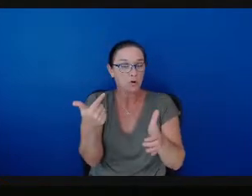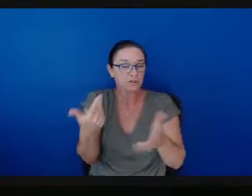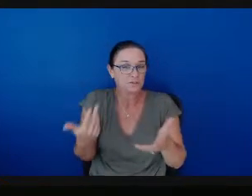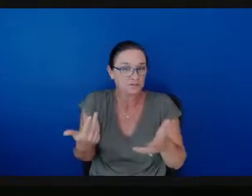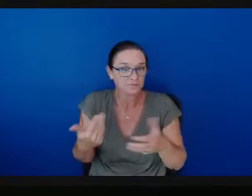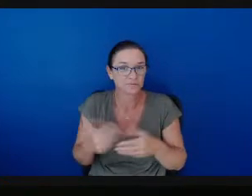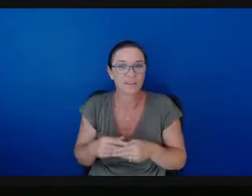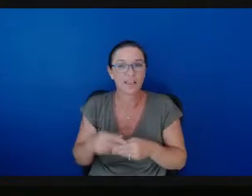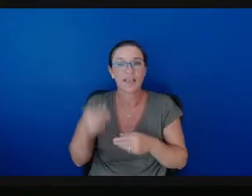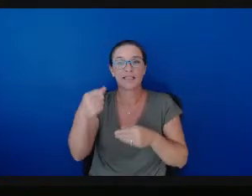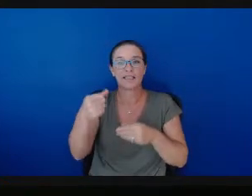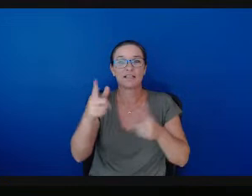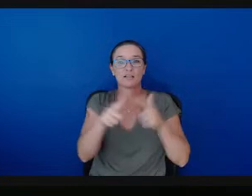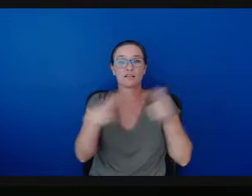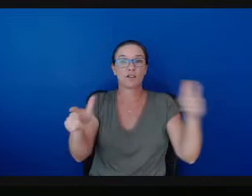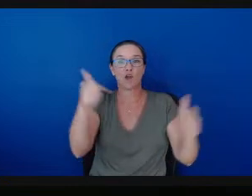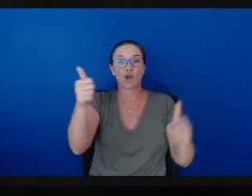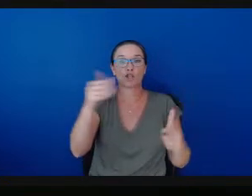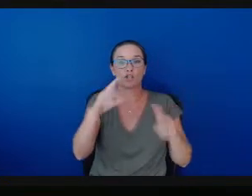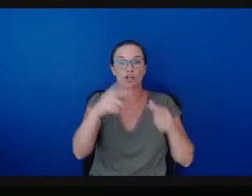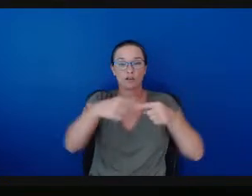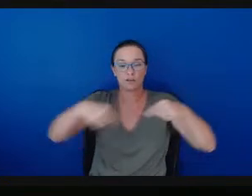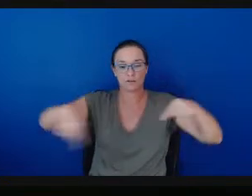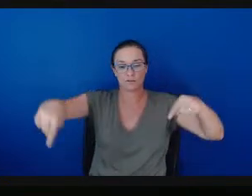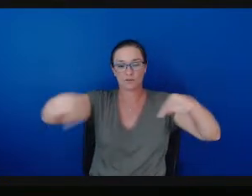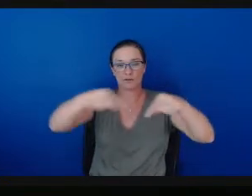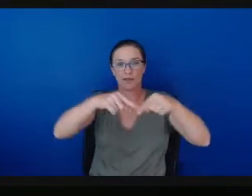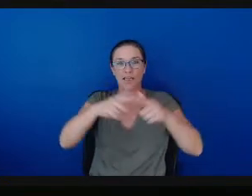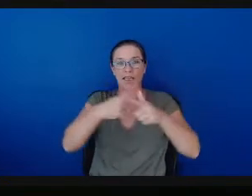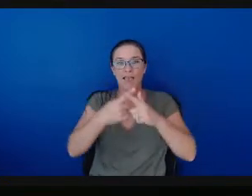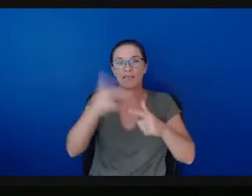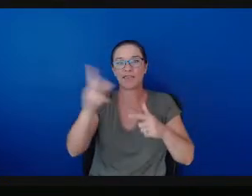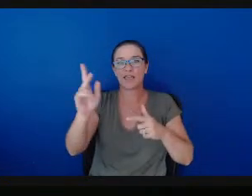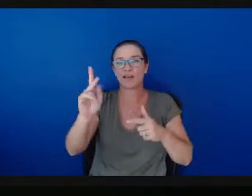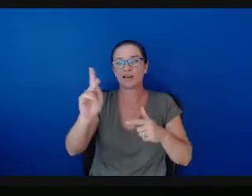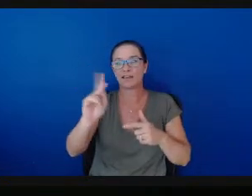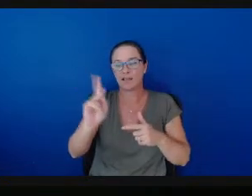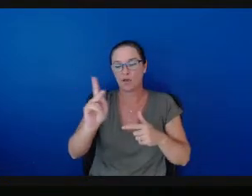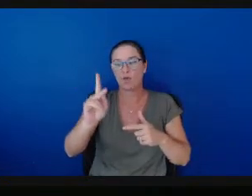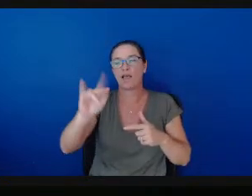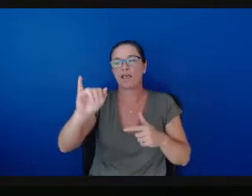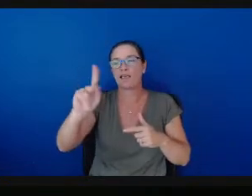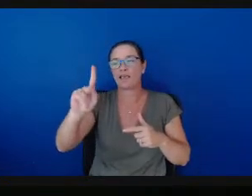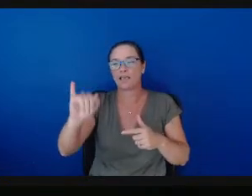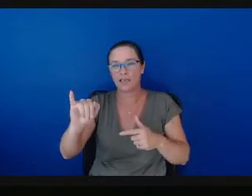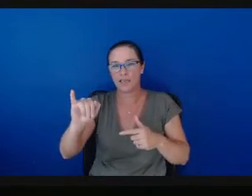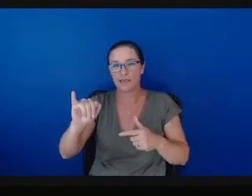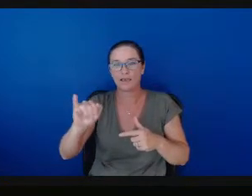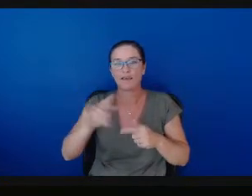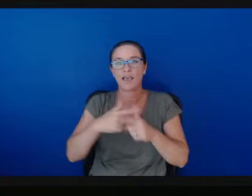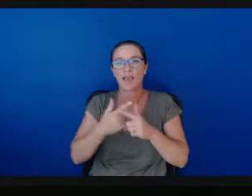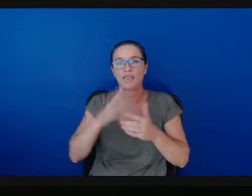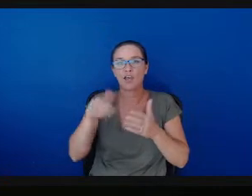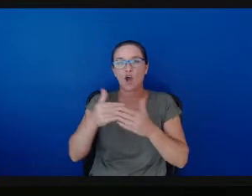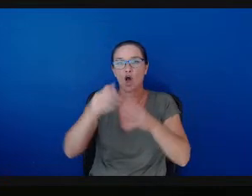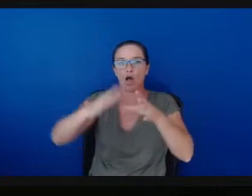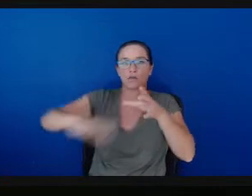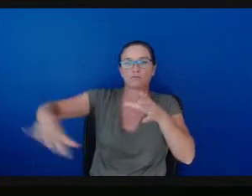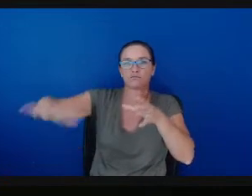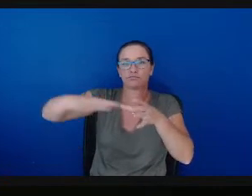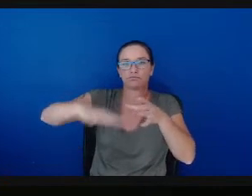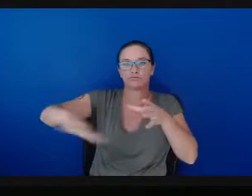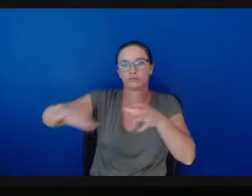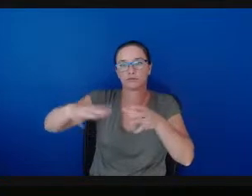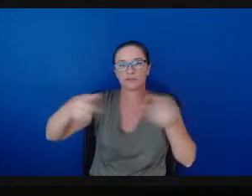Here's a larger caldera floor. All through there, there's Kilauea back in there. And so there's a downdrop block inset. And all inside of here is where this is